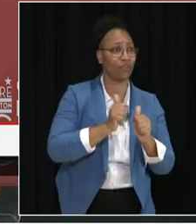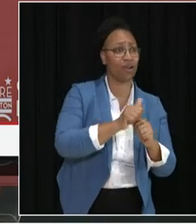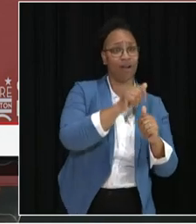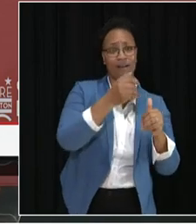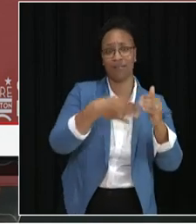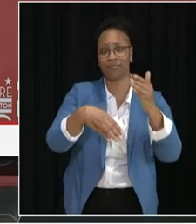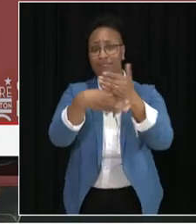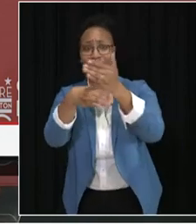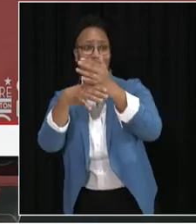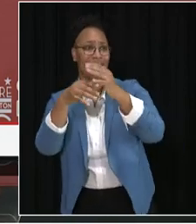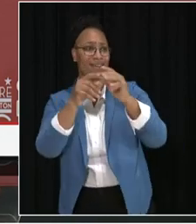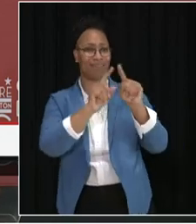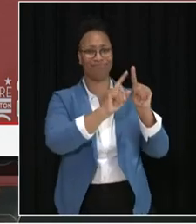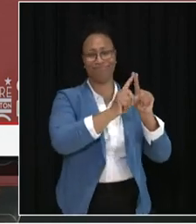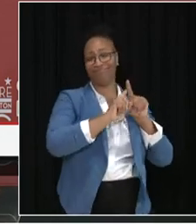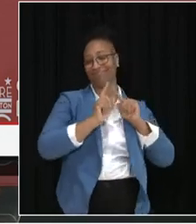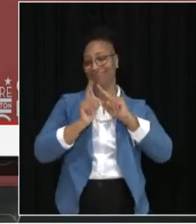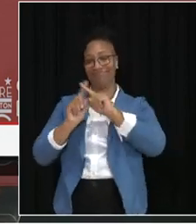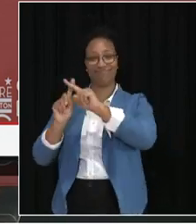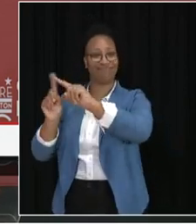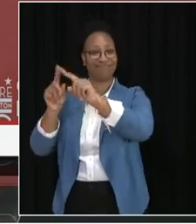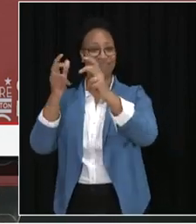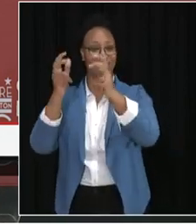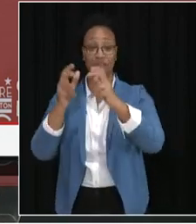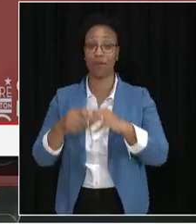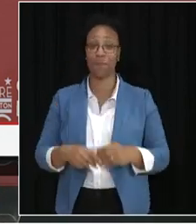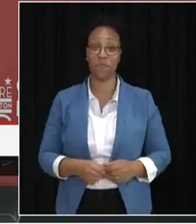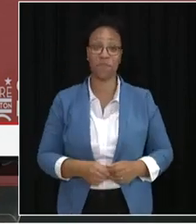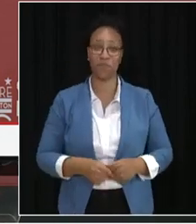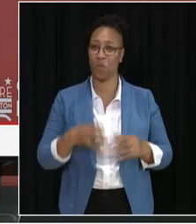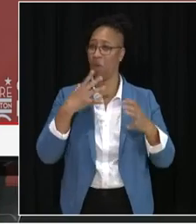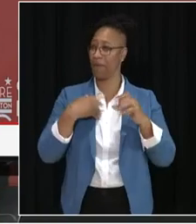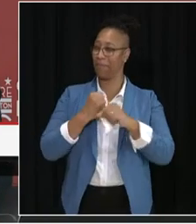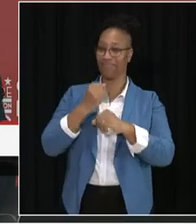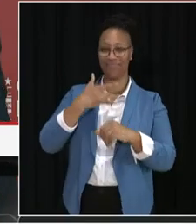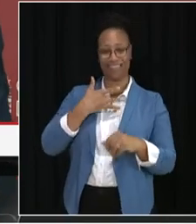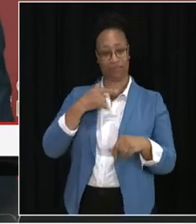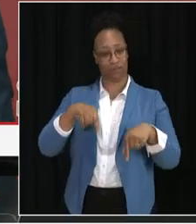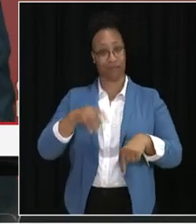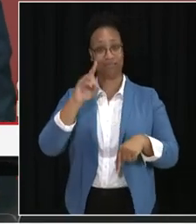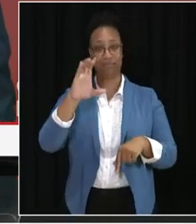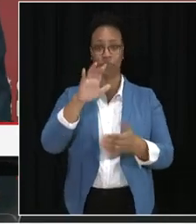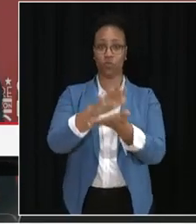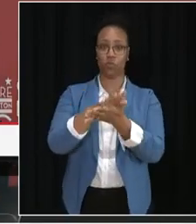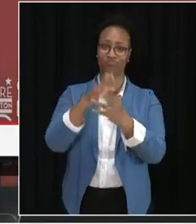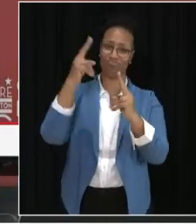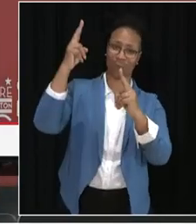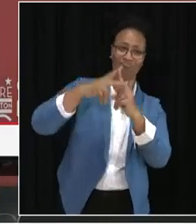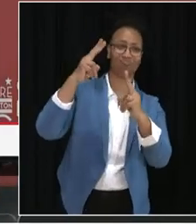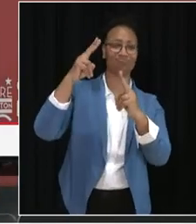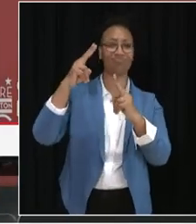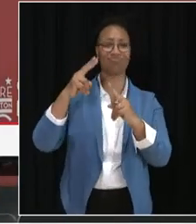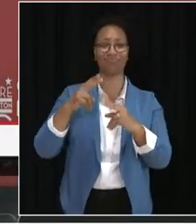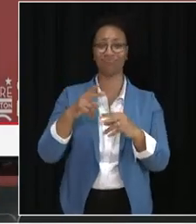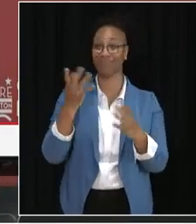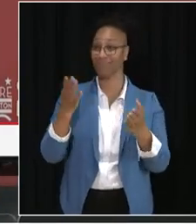States of America. So our focus in public education is how we build that system. Not only the fastest improving urban school district, but